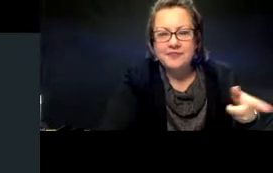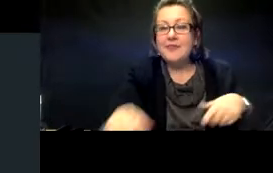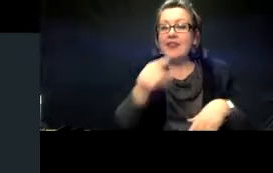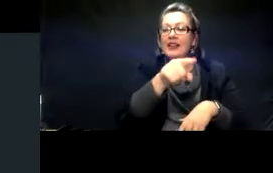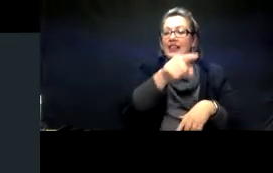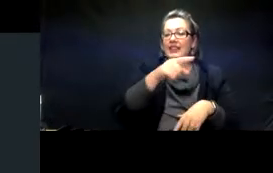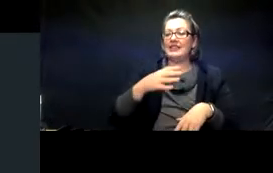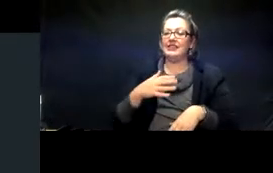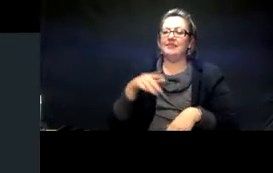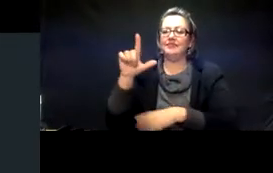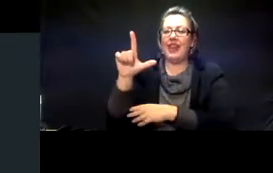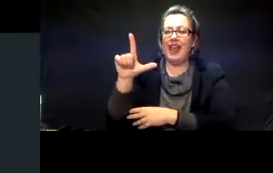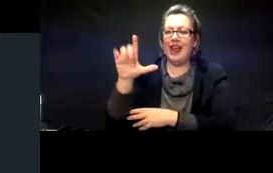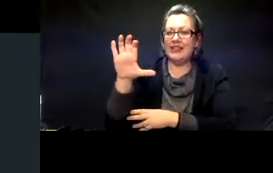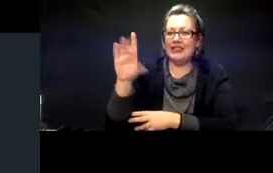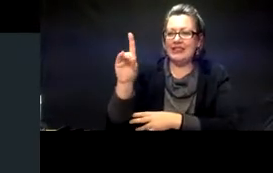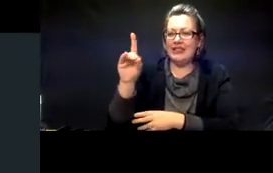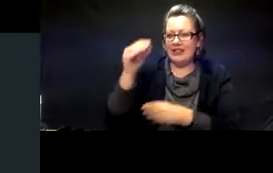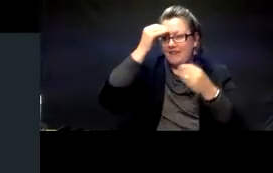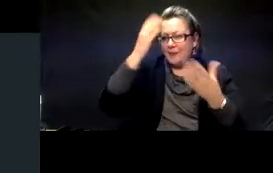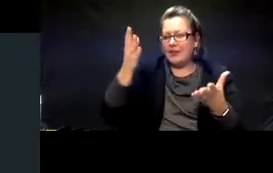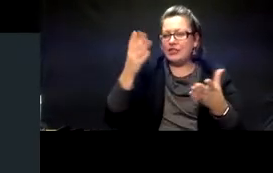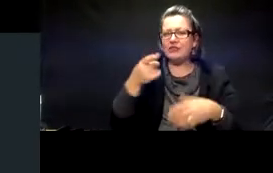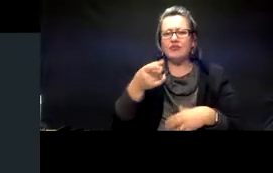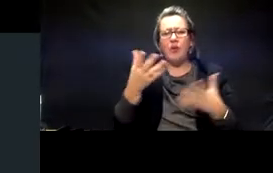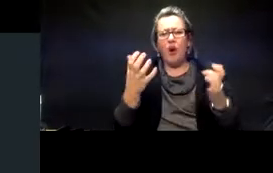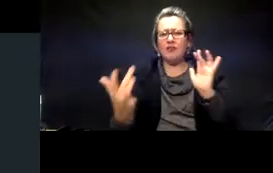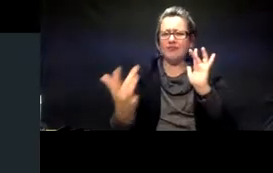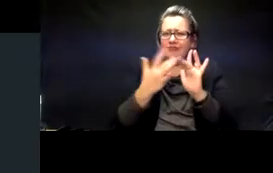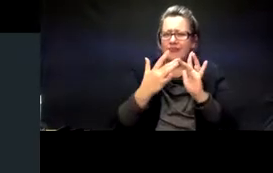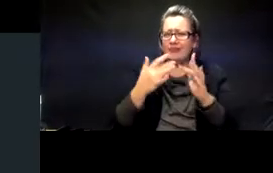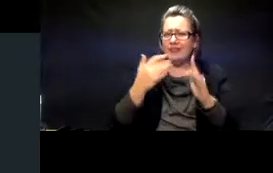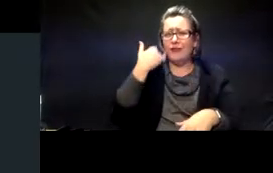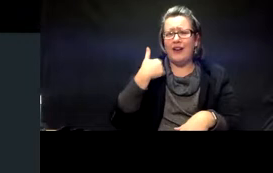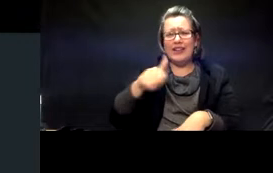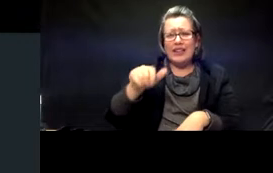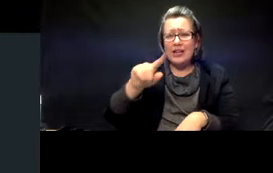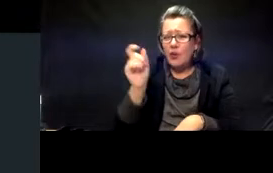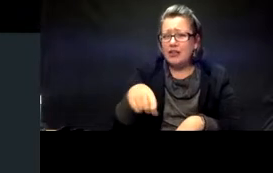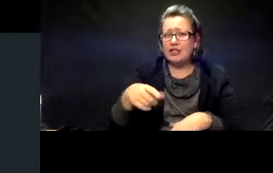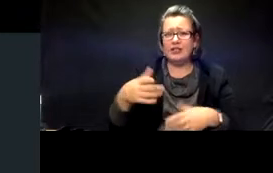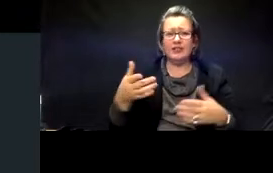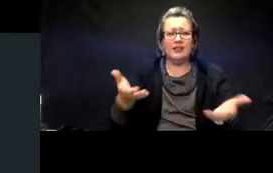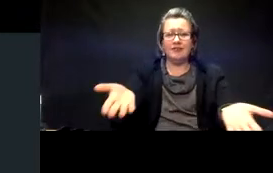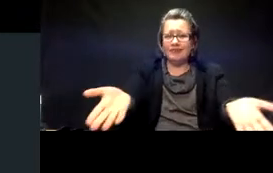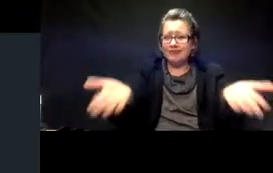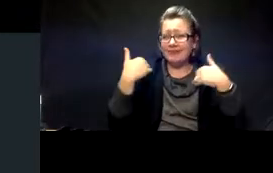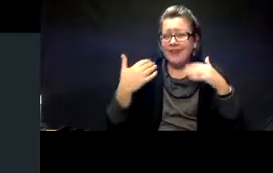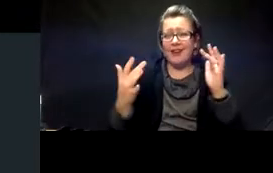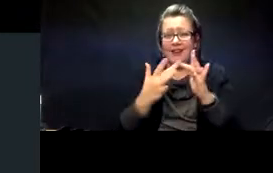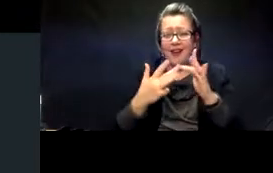Yes, so this is the LCD information. If you want to reach out to us with